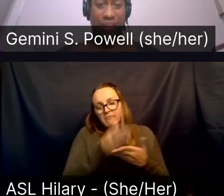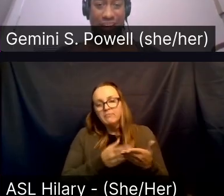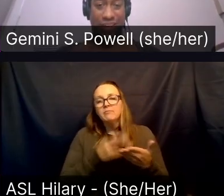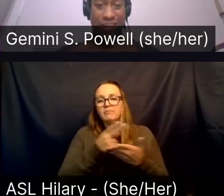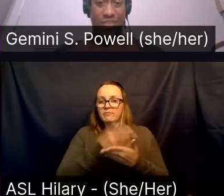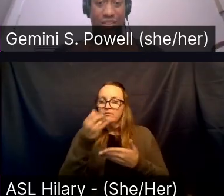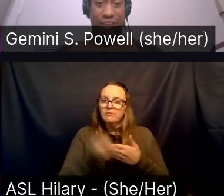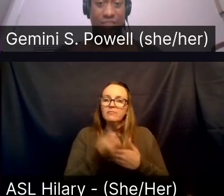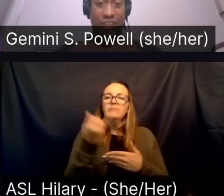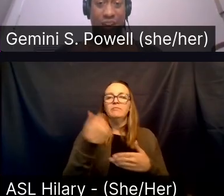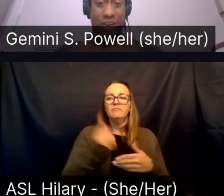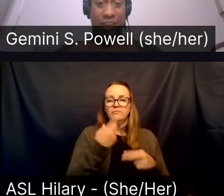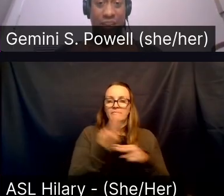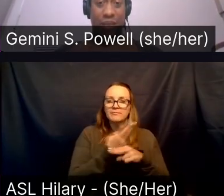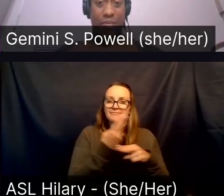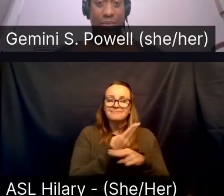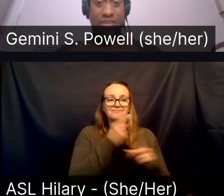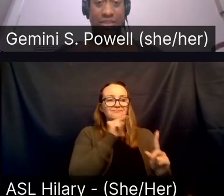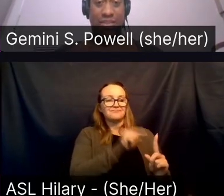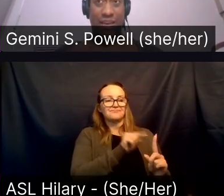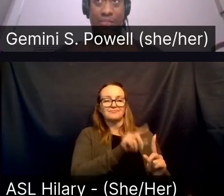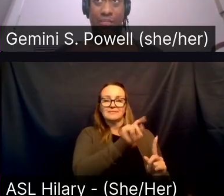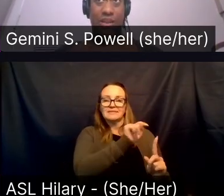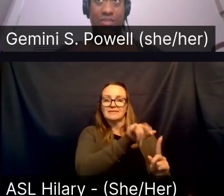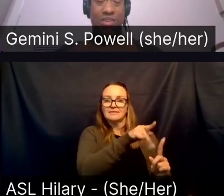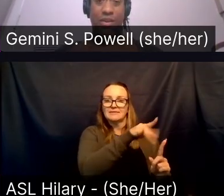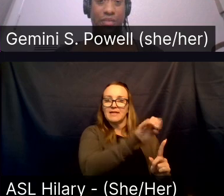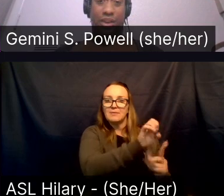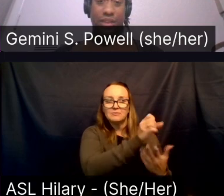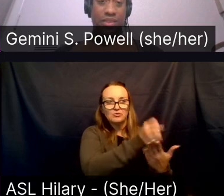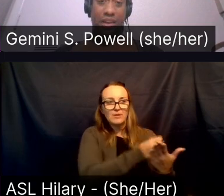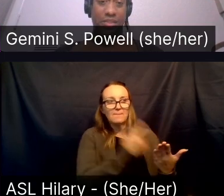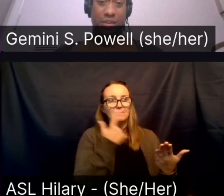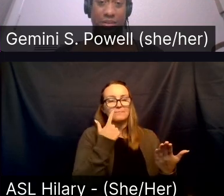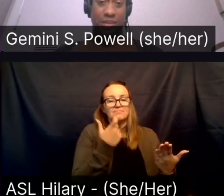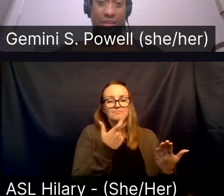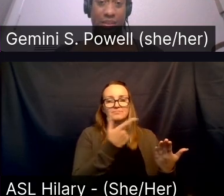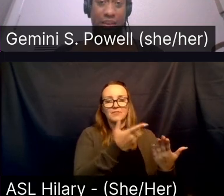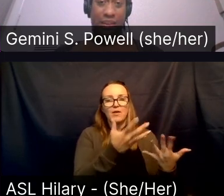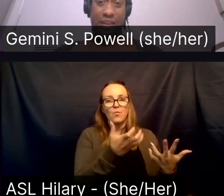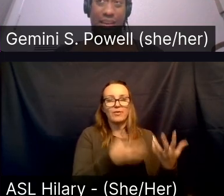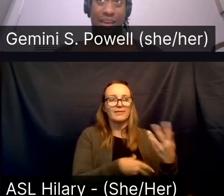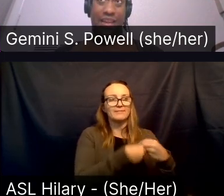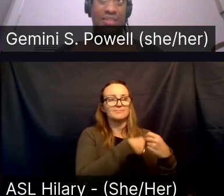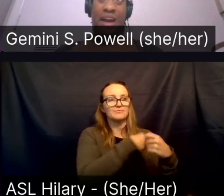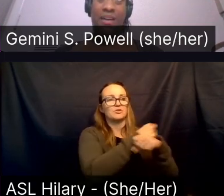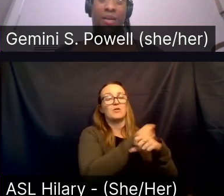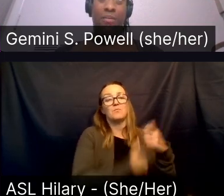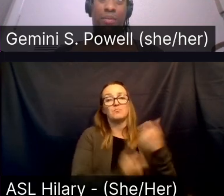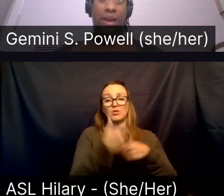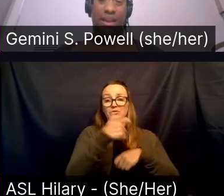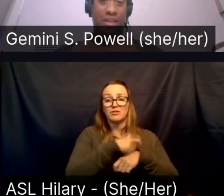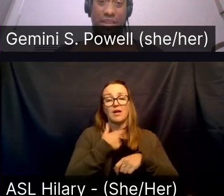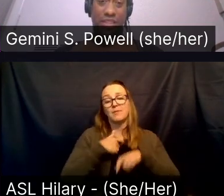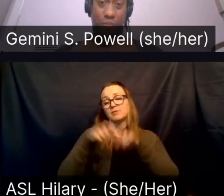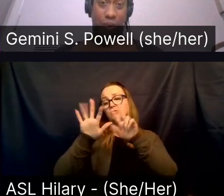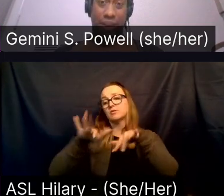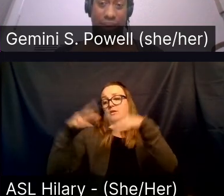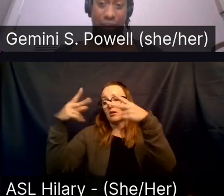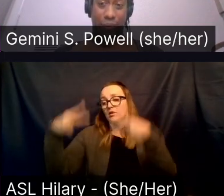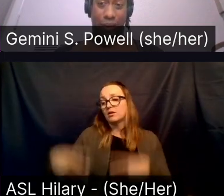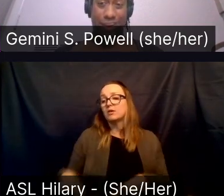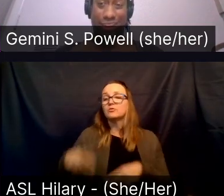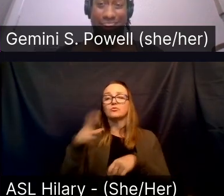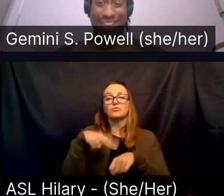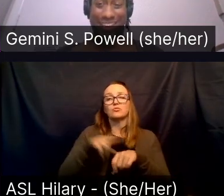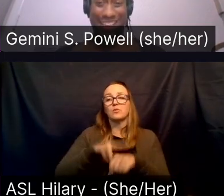they want that additional layer of security. But most of the time, I'm just coding in regular JavaScript. It's not going to break unless you break